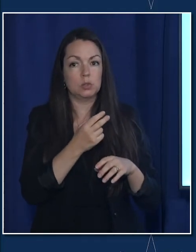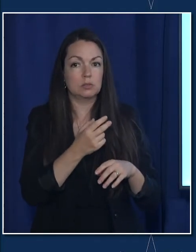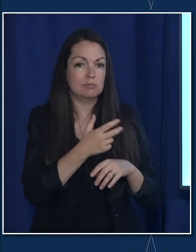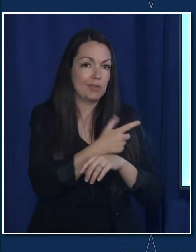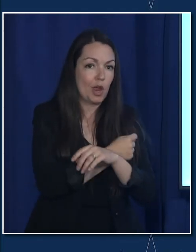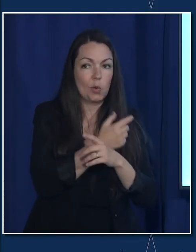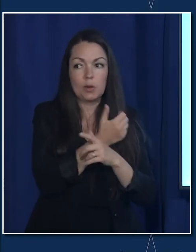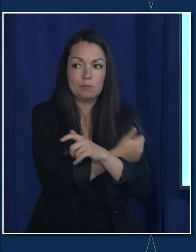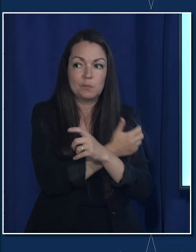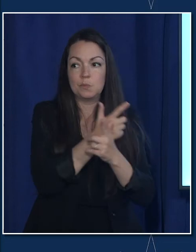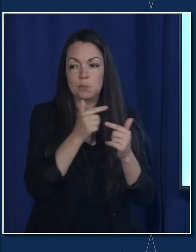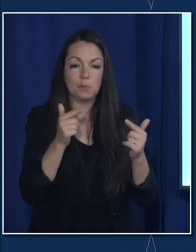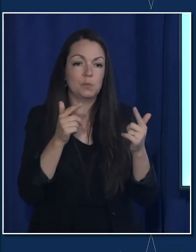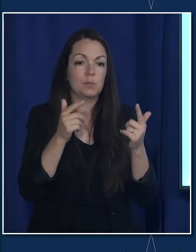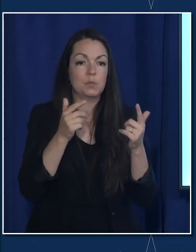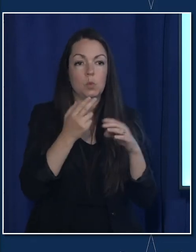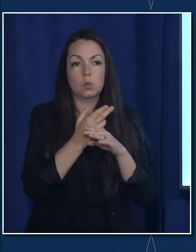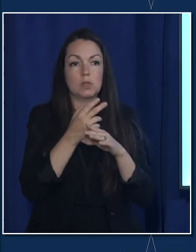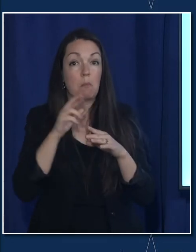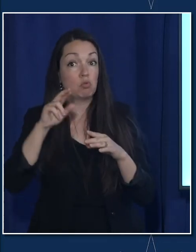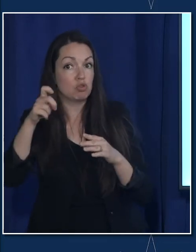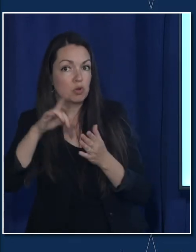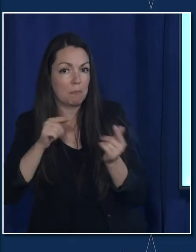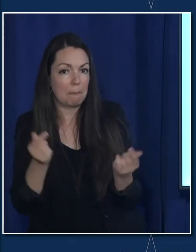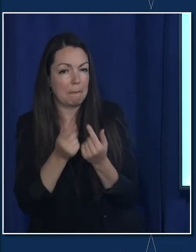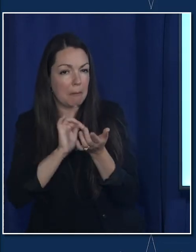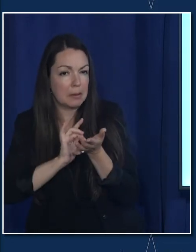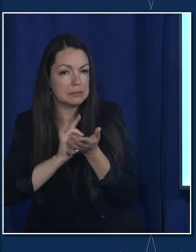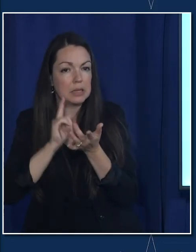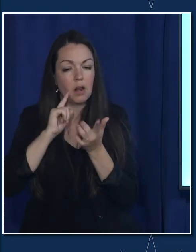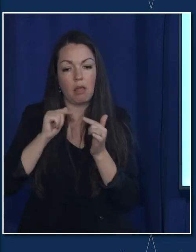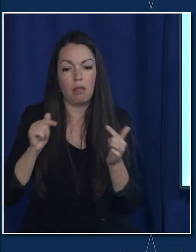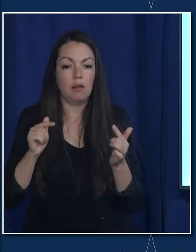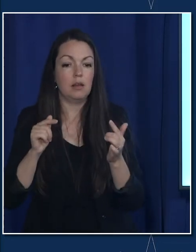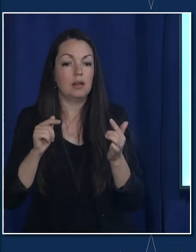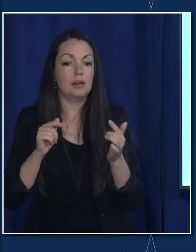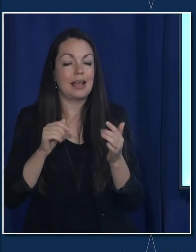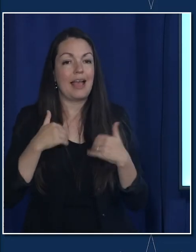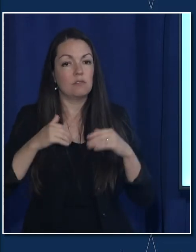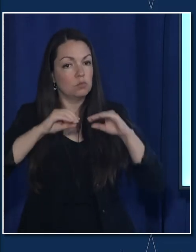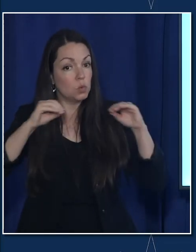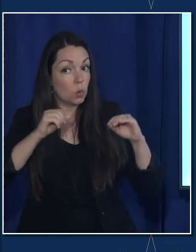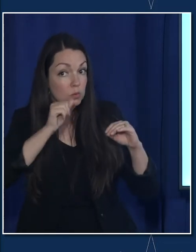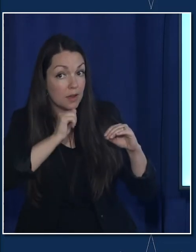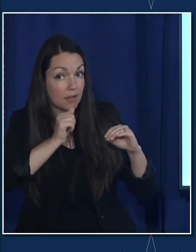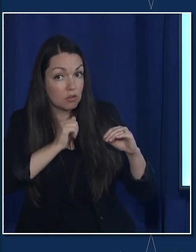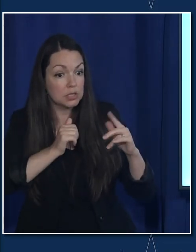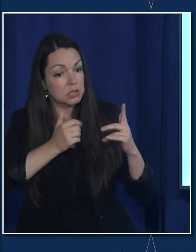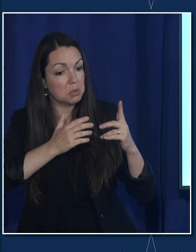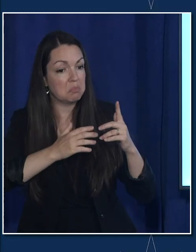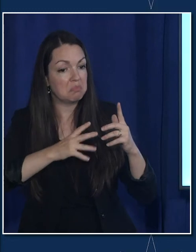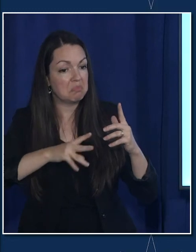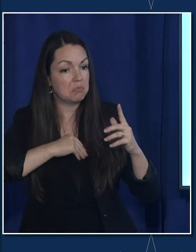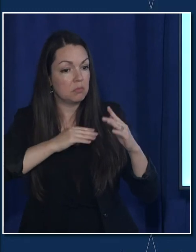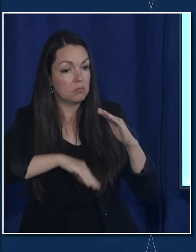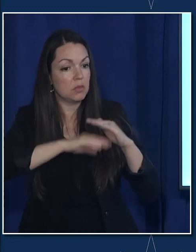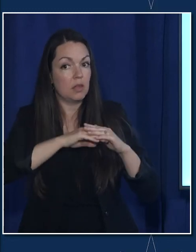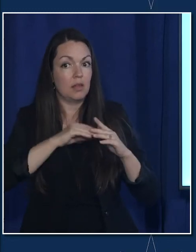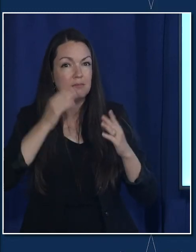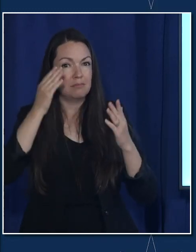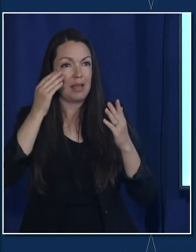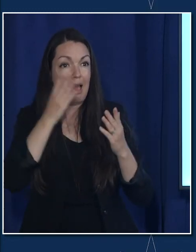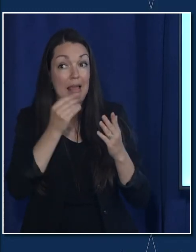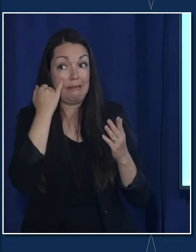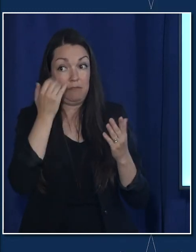heroin, or regularly, abuses prescription pain medicines, they don't have any tolerance to it. And then if they don't know fentanyl